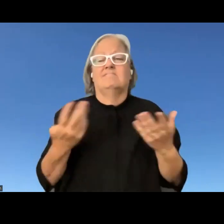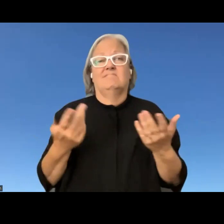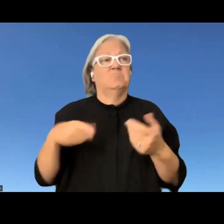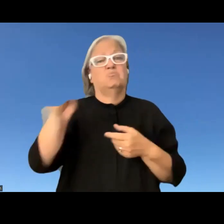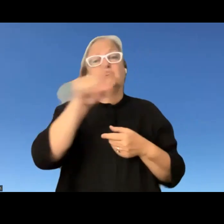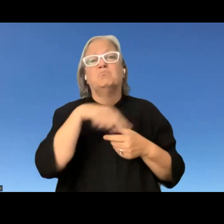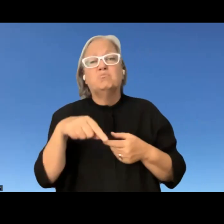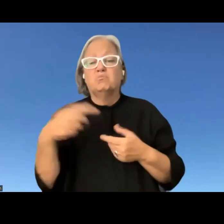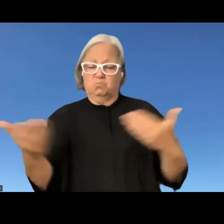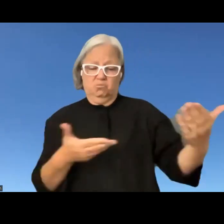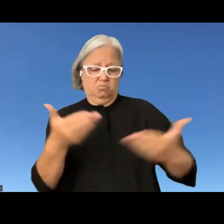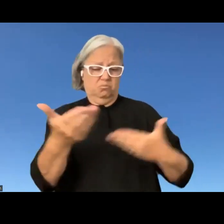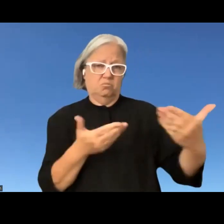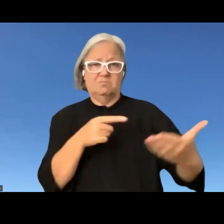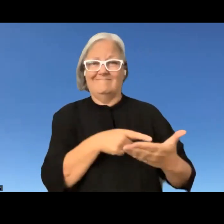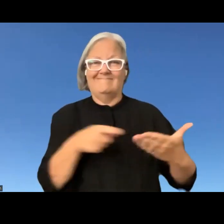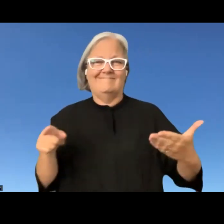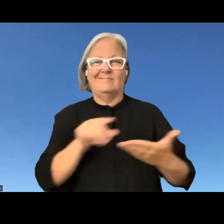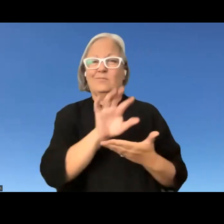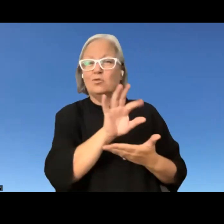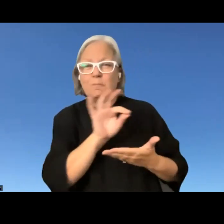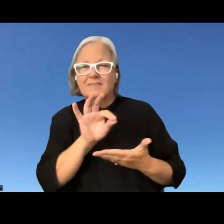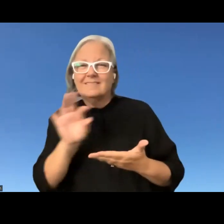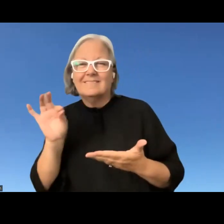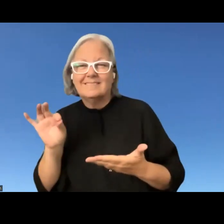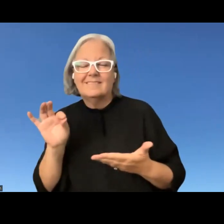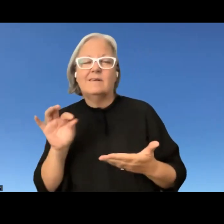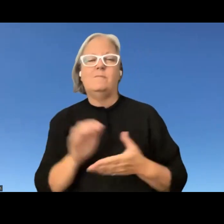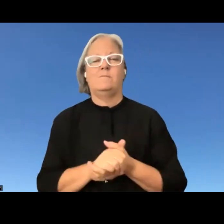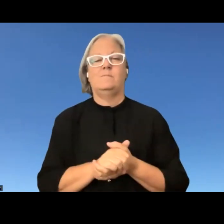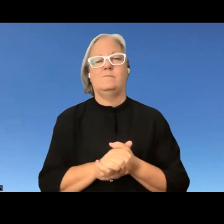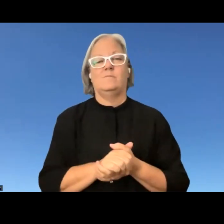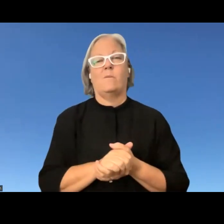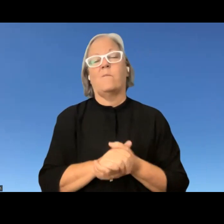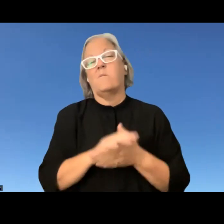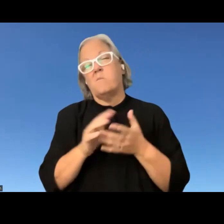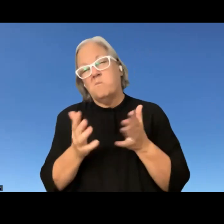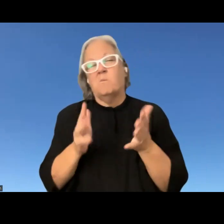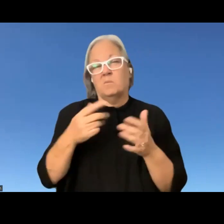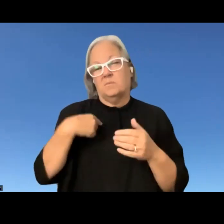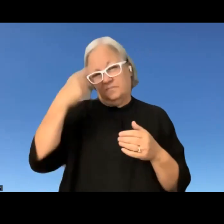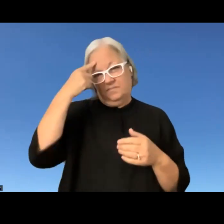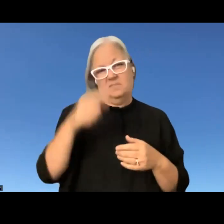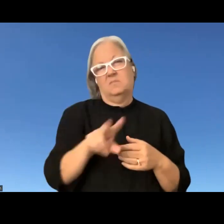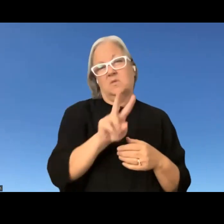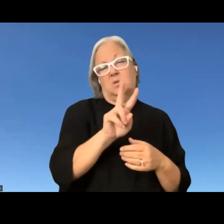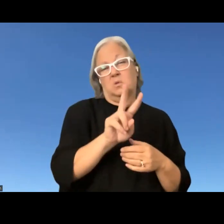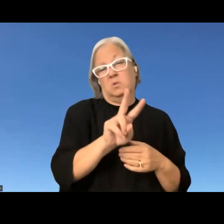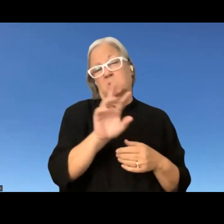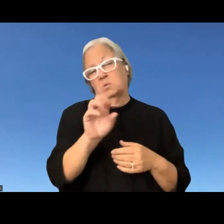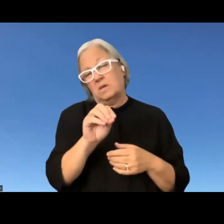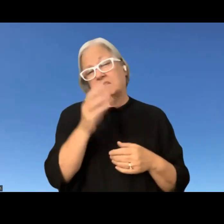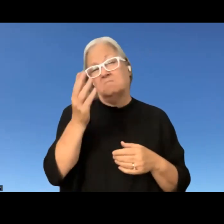of the nominations that we receive. But an estimation would be that 20–25% might come